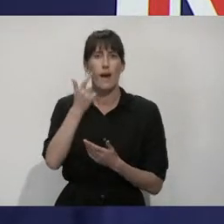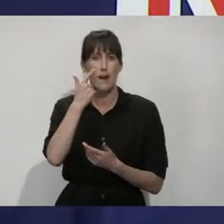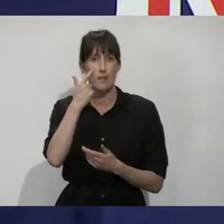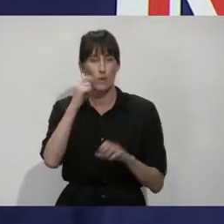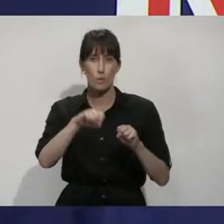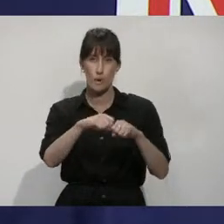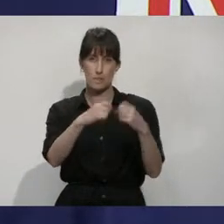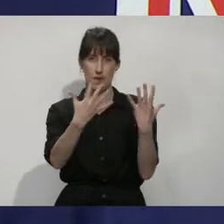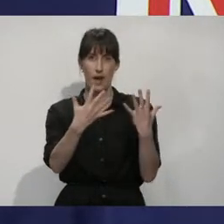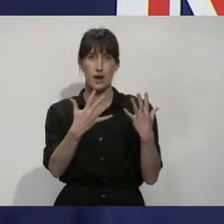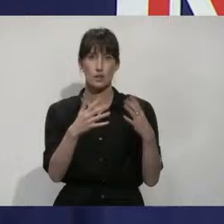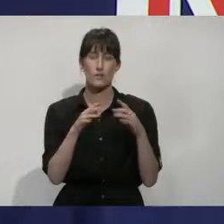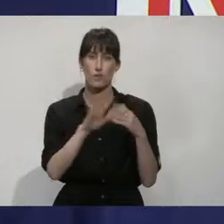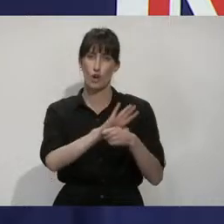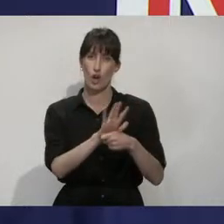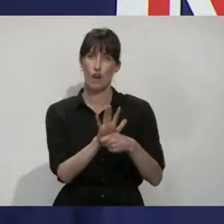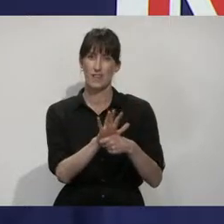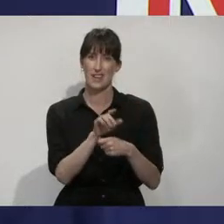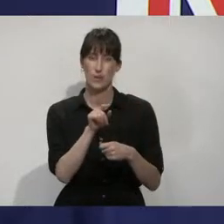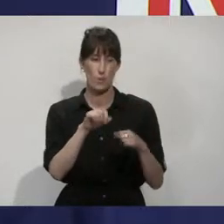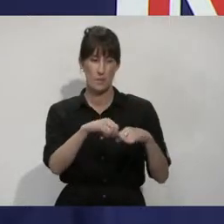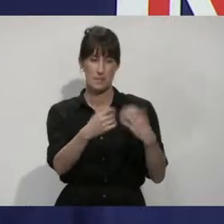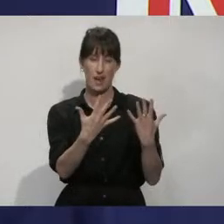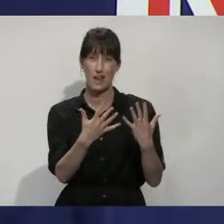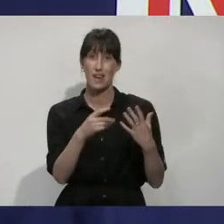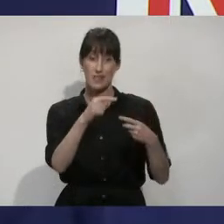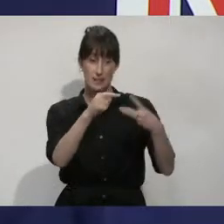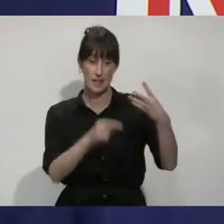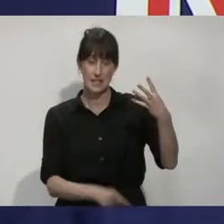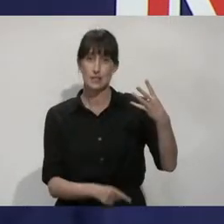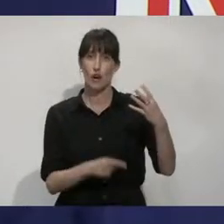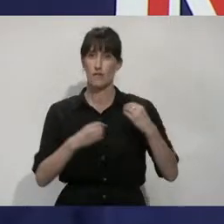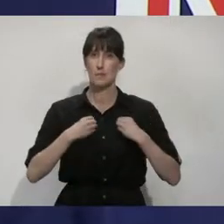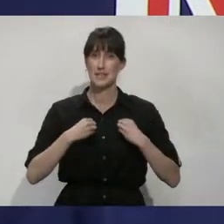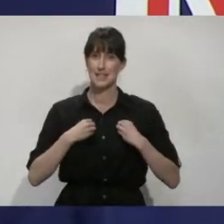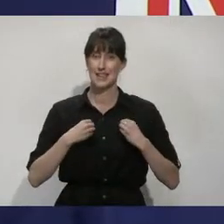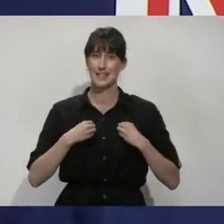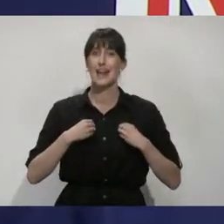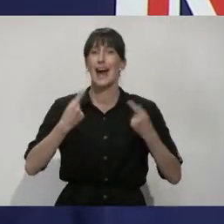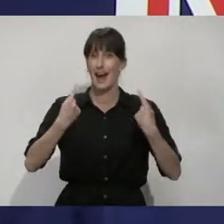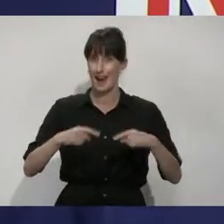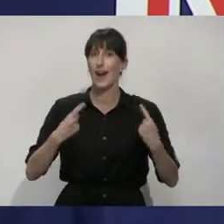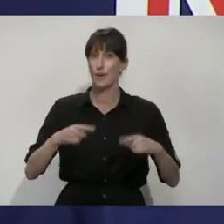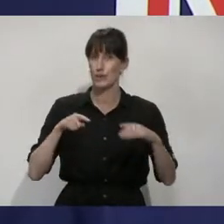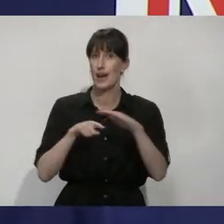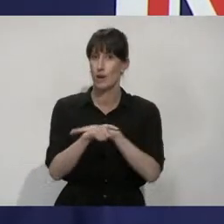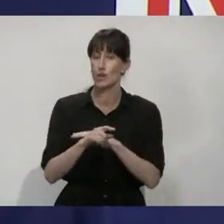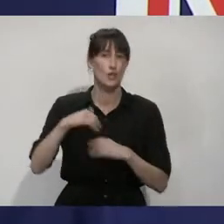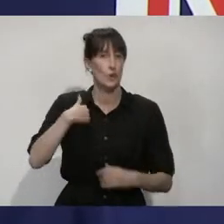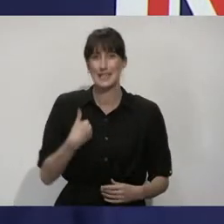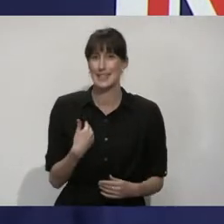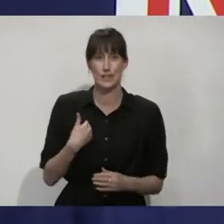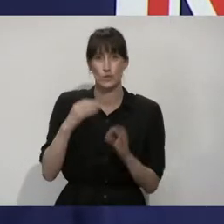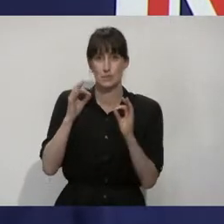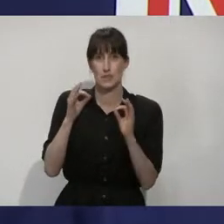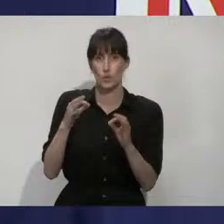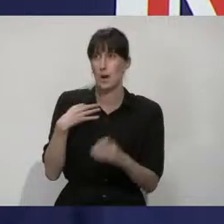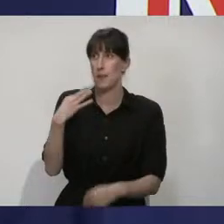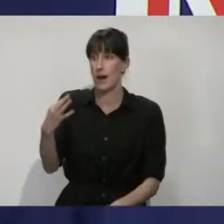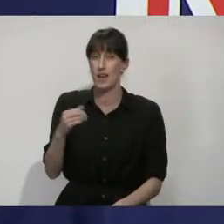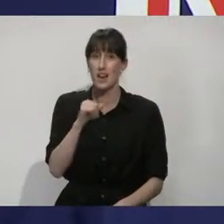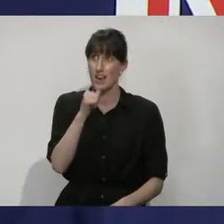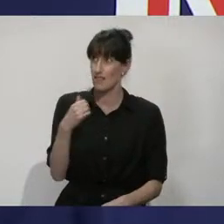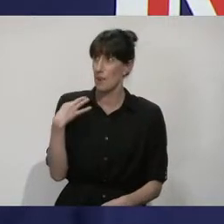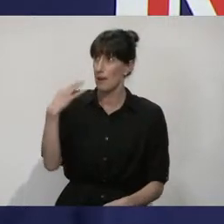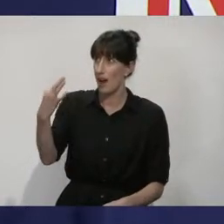covid.govt.nz website for a list of industries that are exempt. If we get the people who don't need exemptions applying, it just slows the whole system